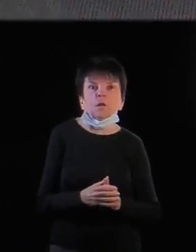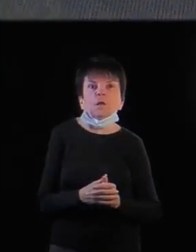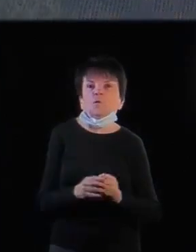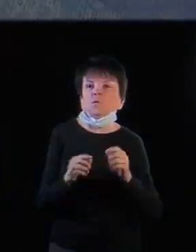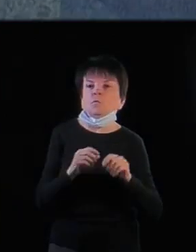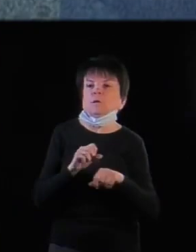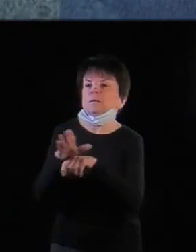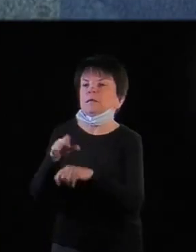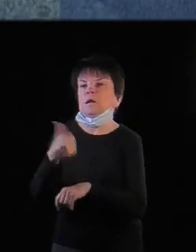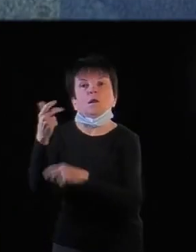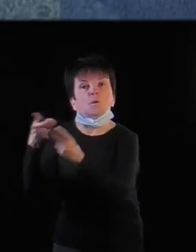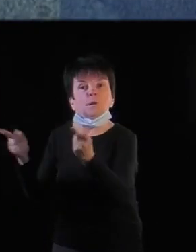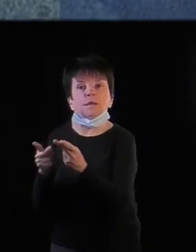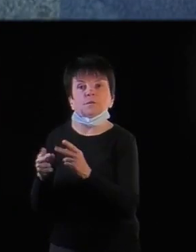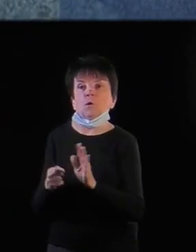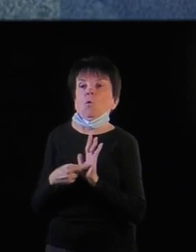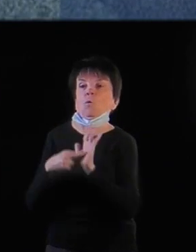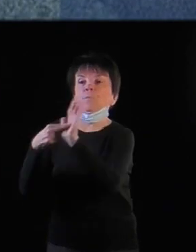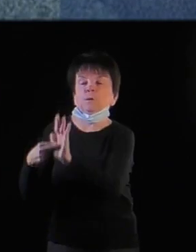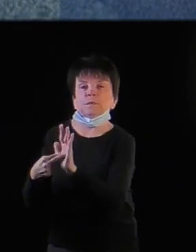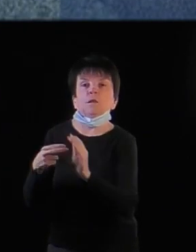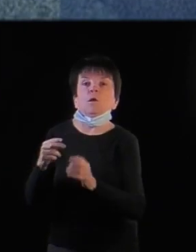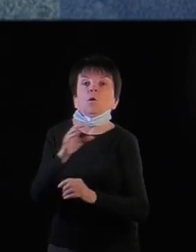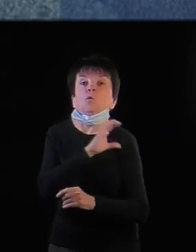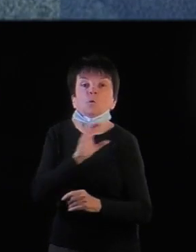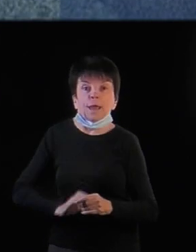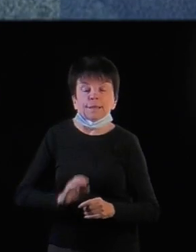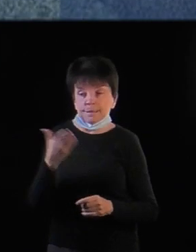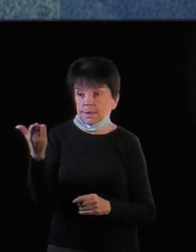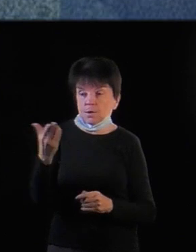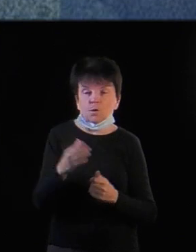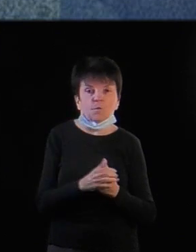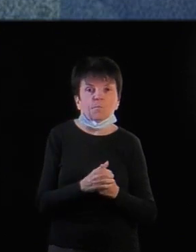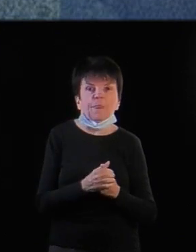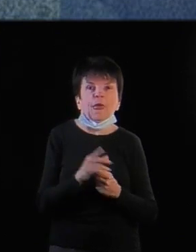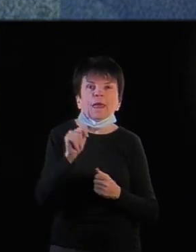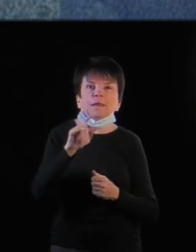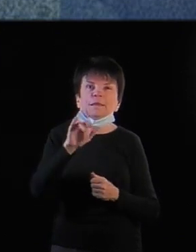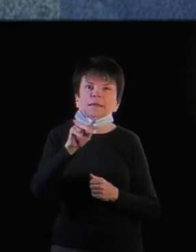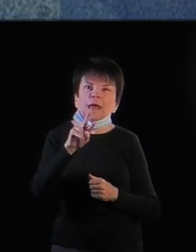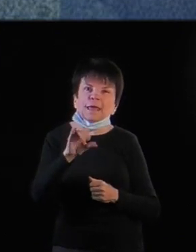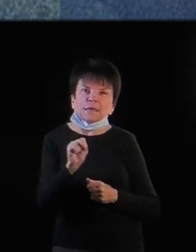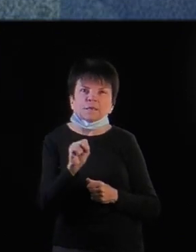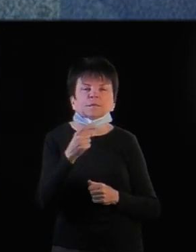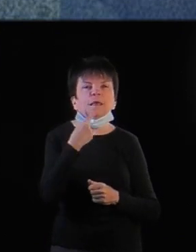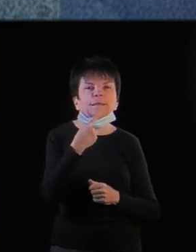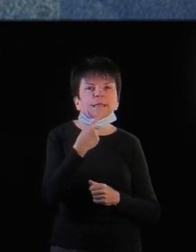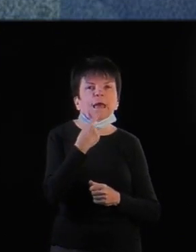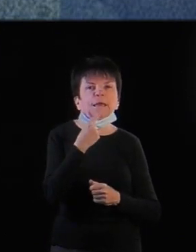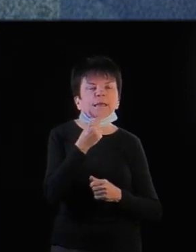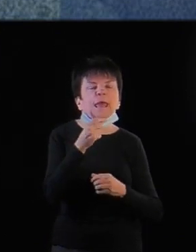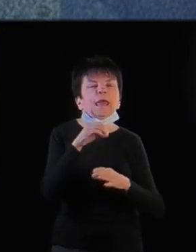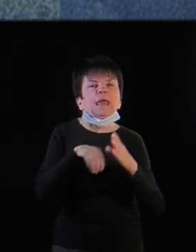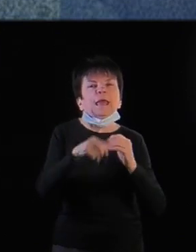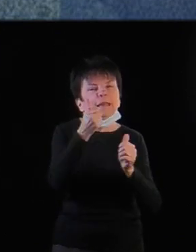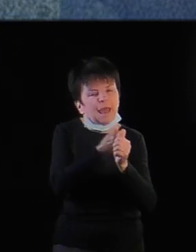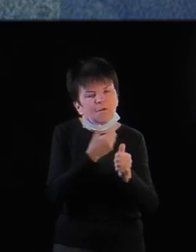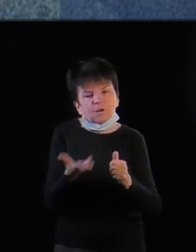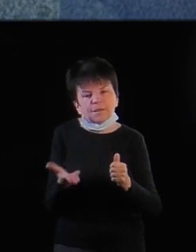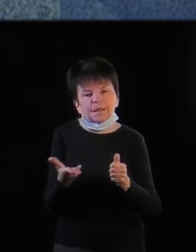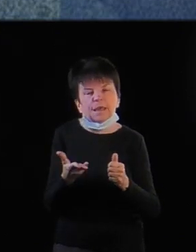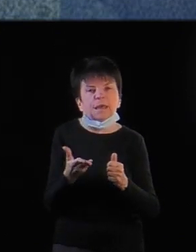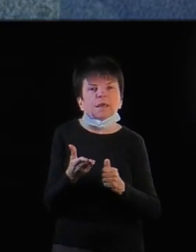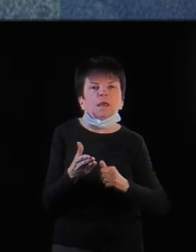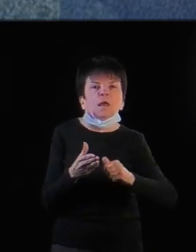chapter 2, verses 7 and 8 makes this statement. It says, in everything, set them an example